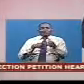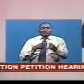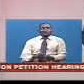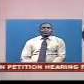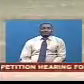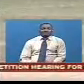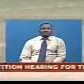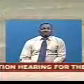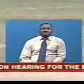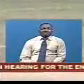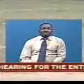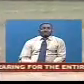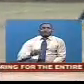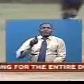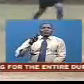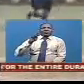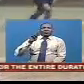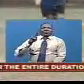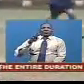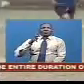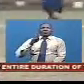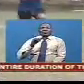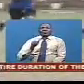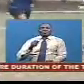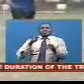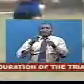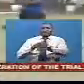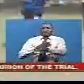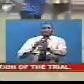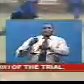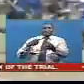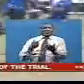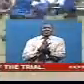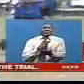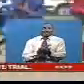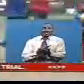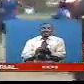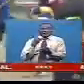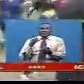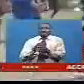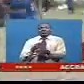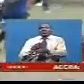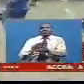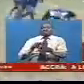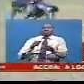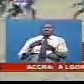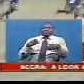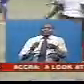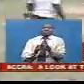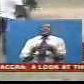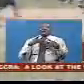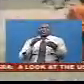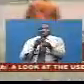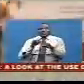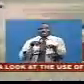and enjoyable. Rugby is one of the fast-growing sports in the country. In a move to make the game more